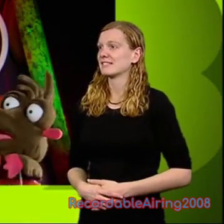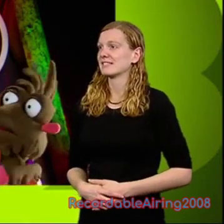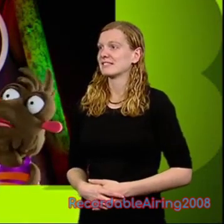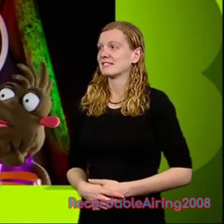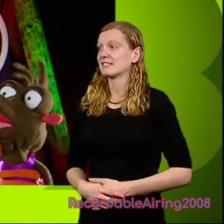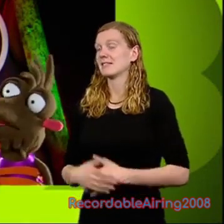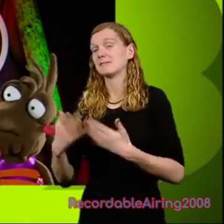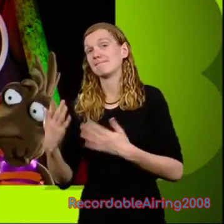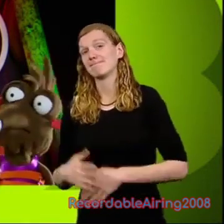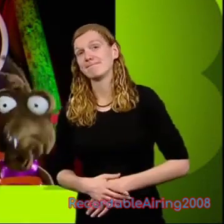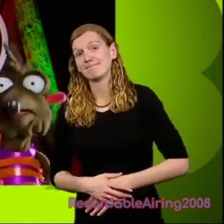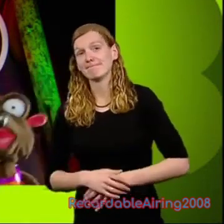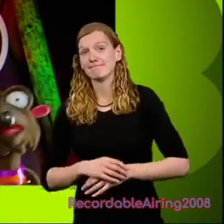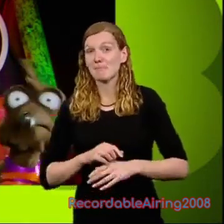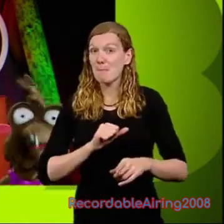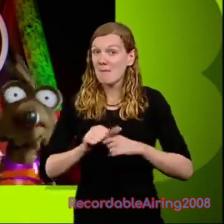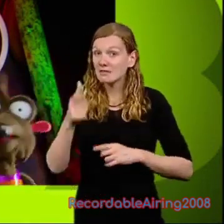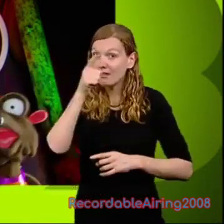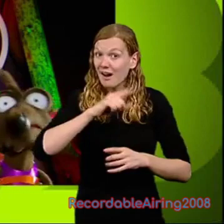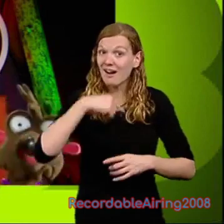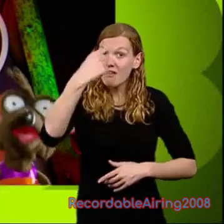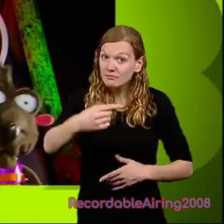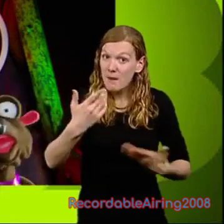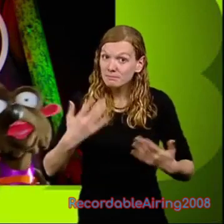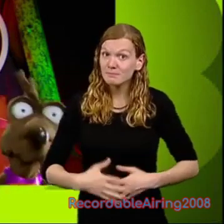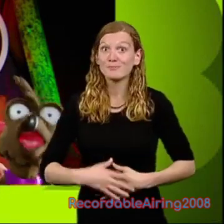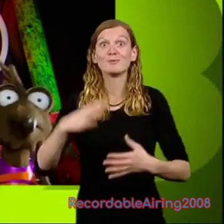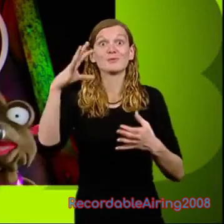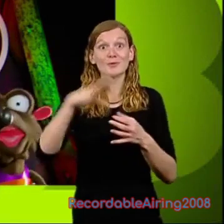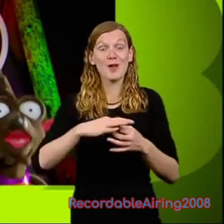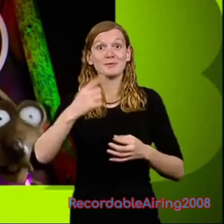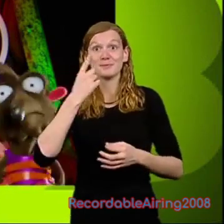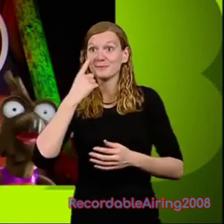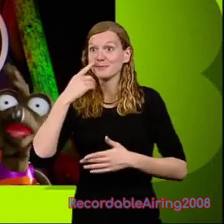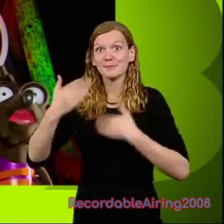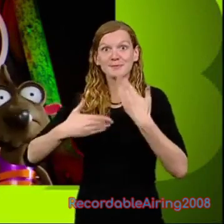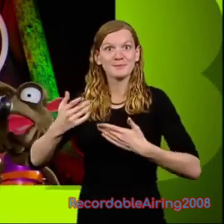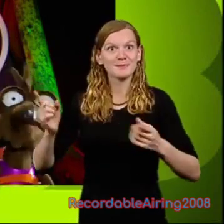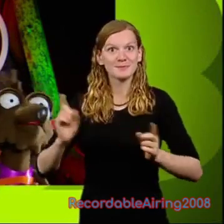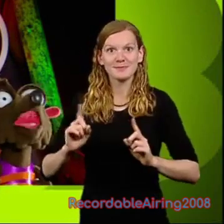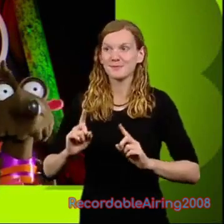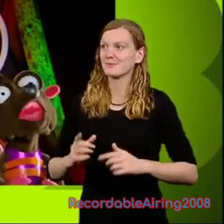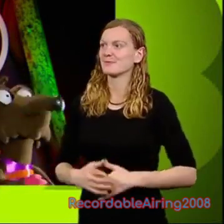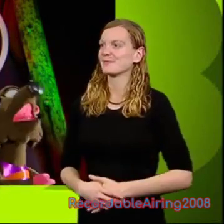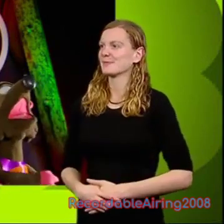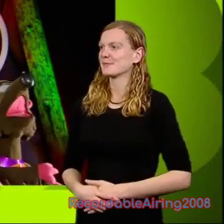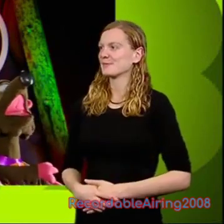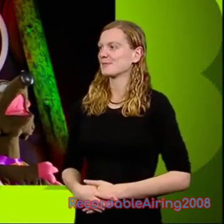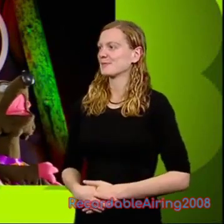next time, eh, boys? Join in if you remember how it goes. The tune the posse